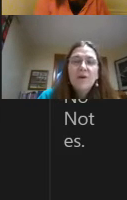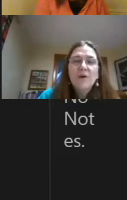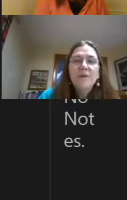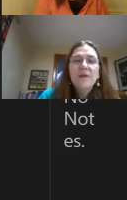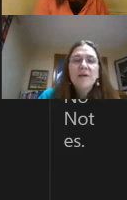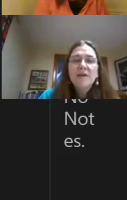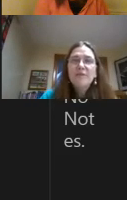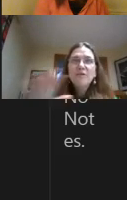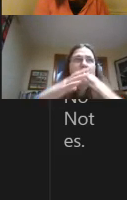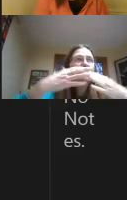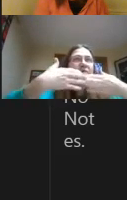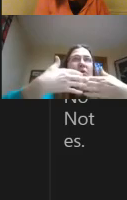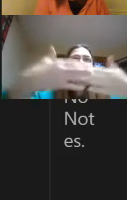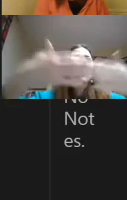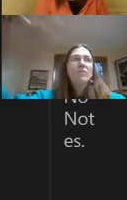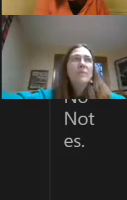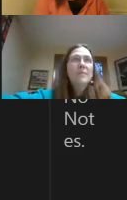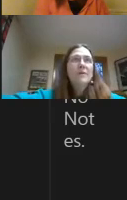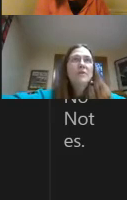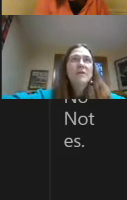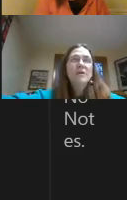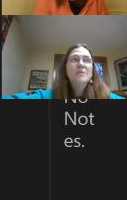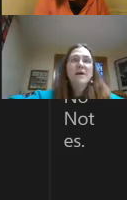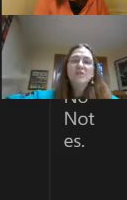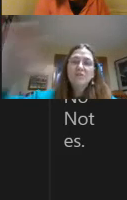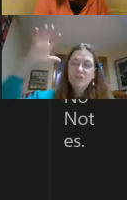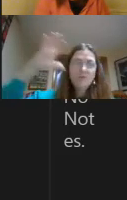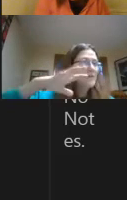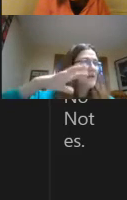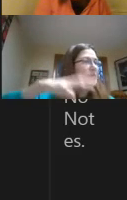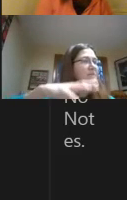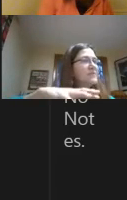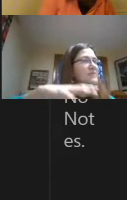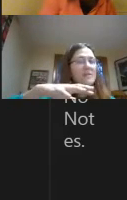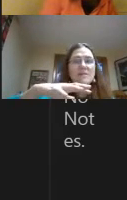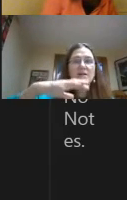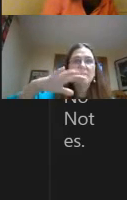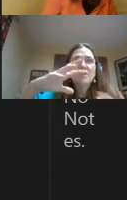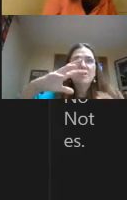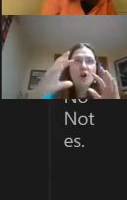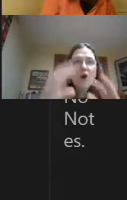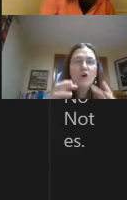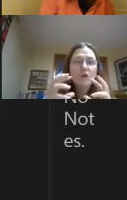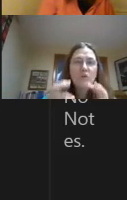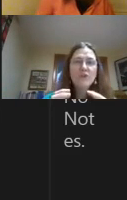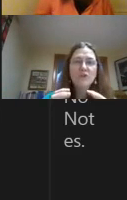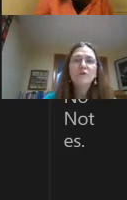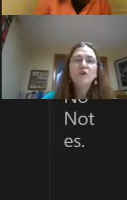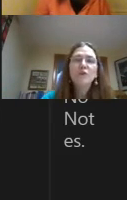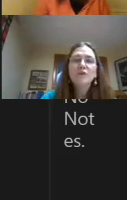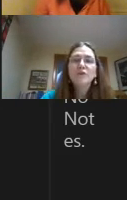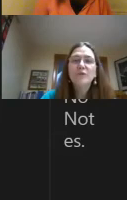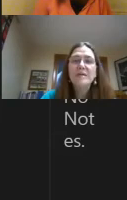Keep your eye open. If you're observing you're looking across a pasture, and anybody have seen this, a darker,